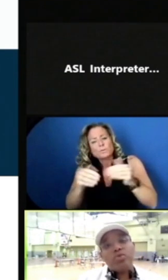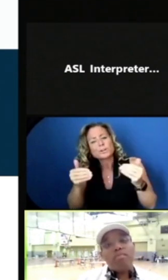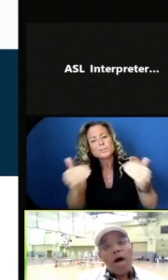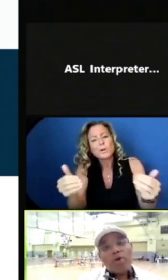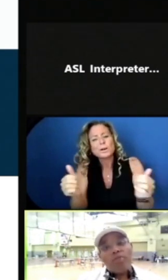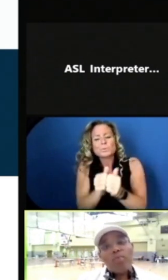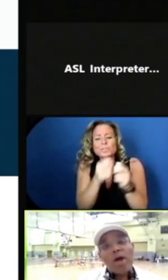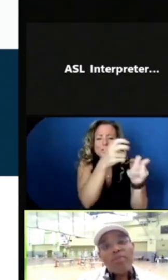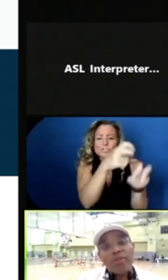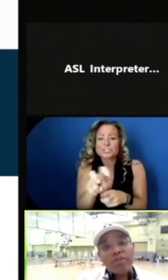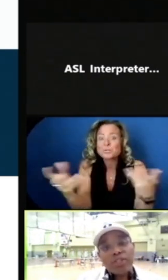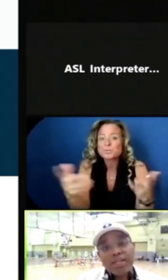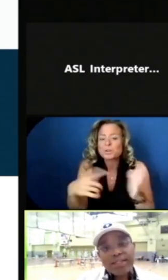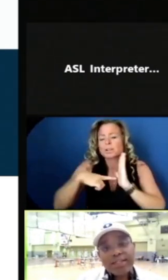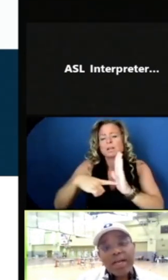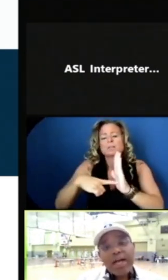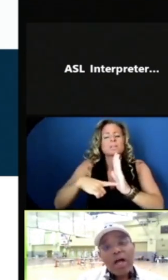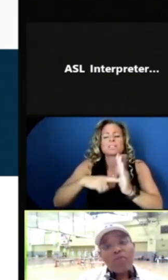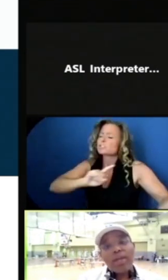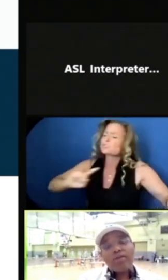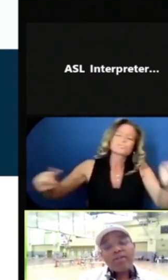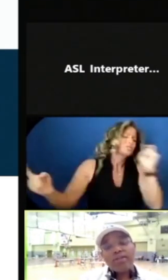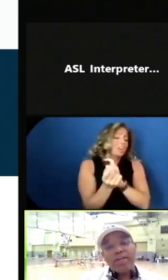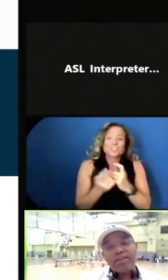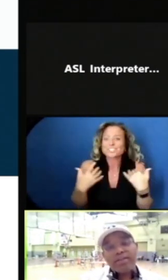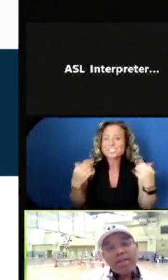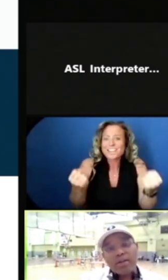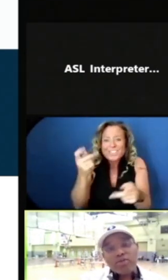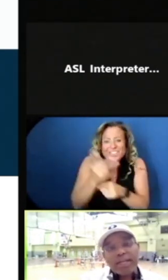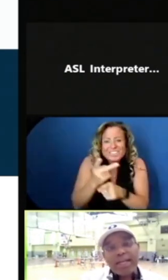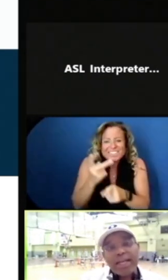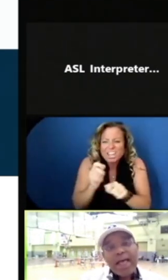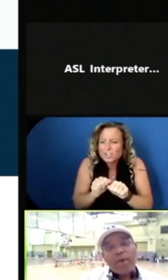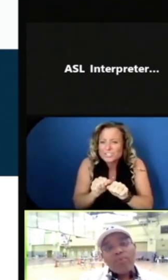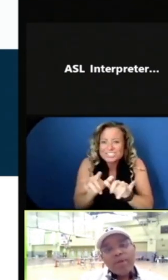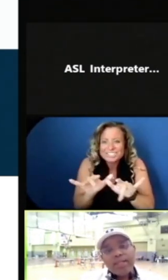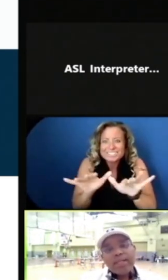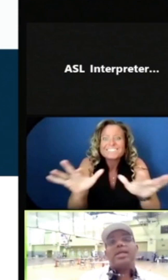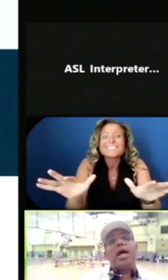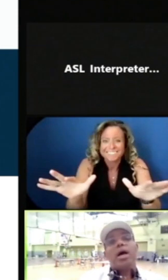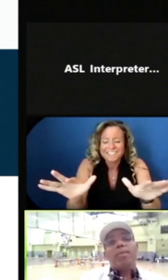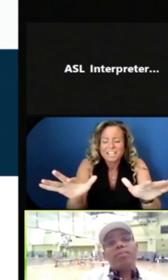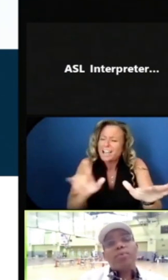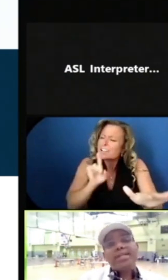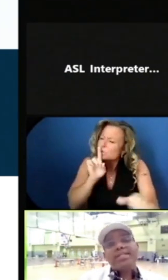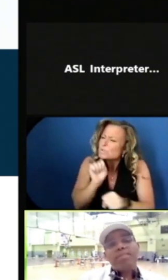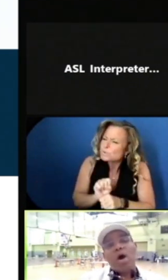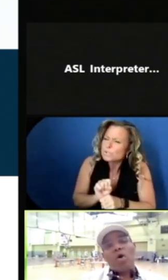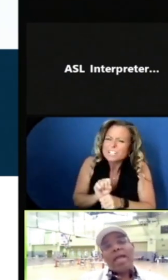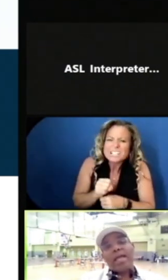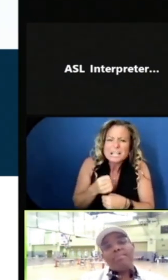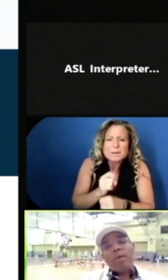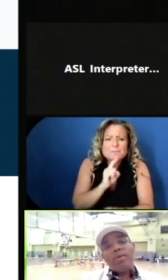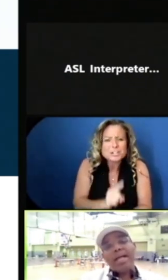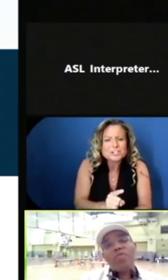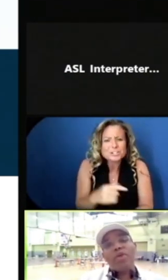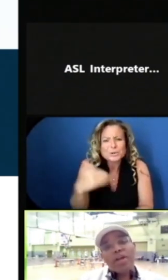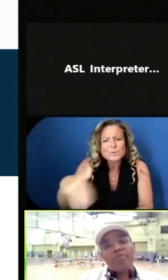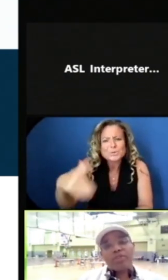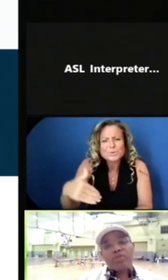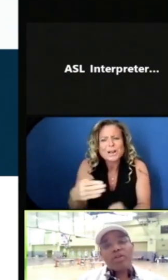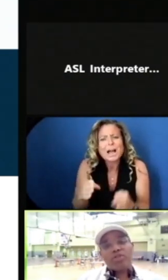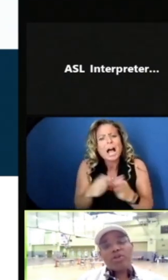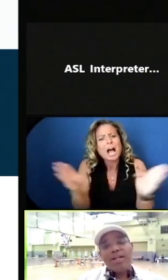this into a model that revolutionizes healthcare delivery in this country and really brings about a public